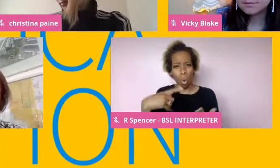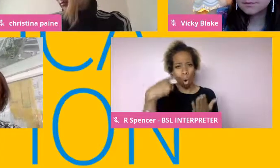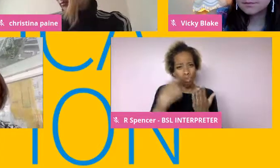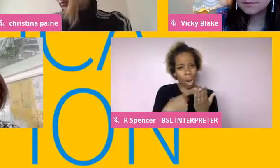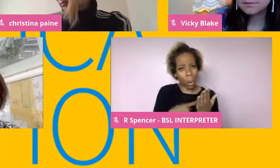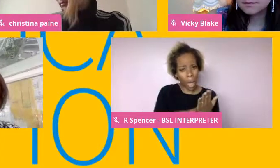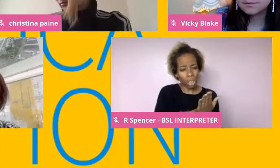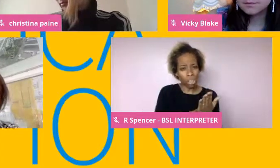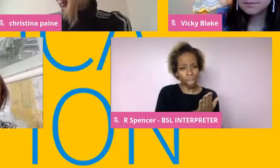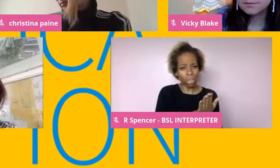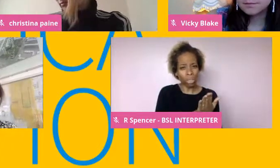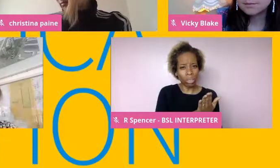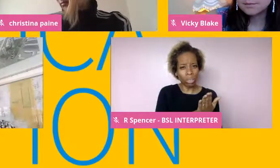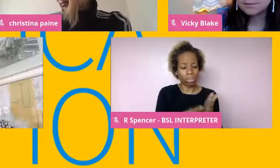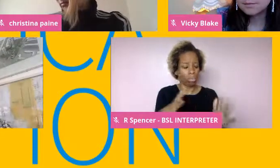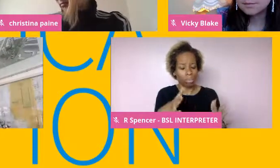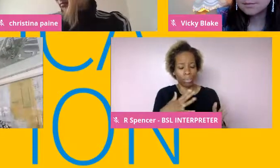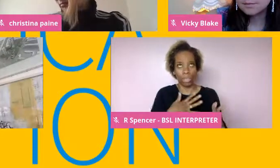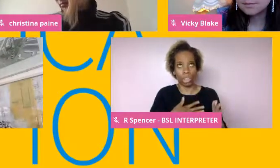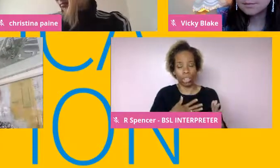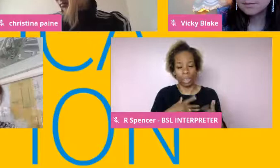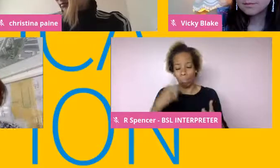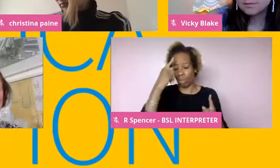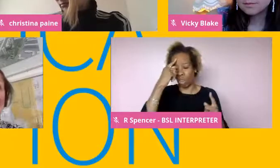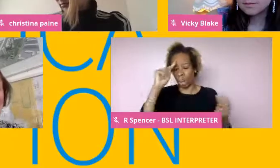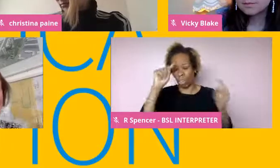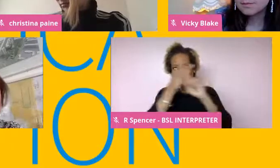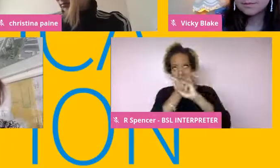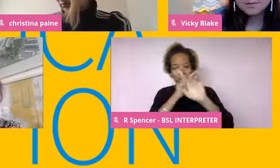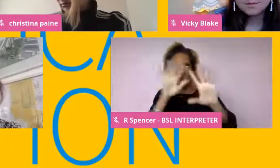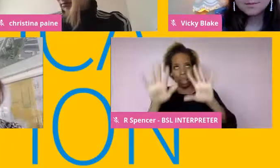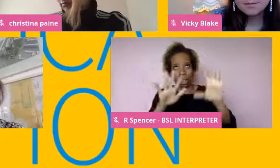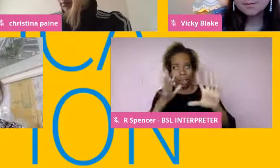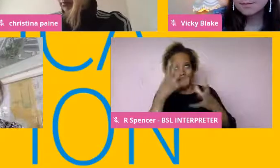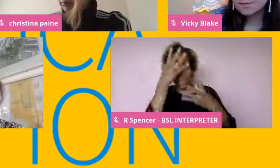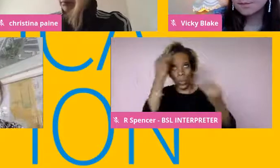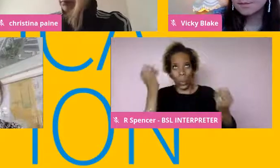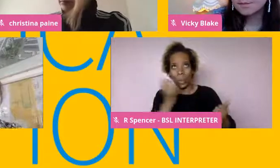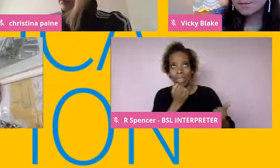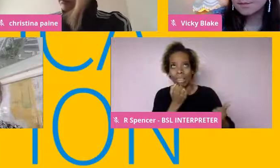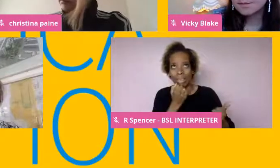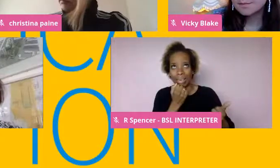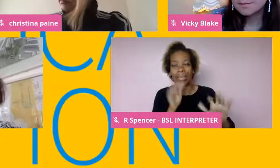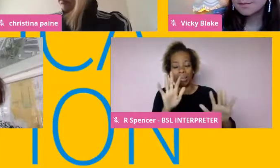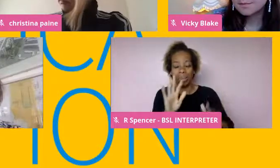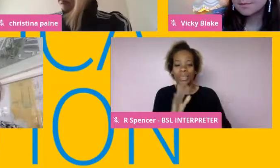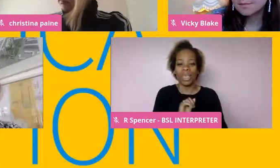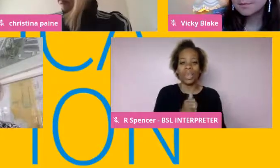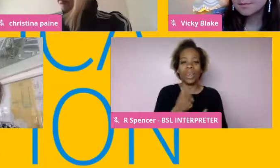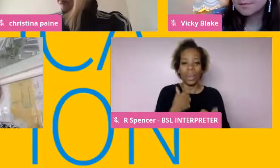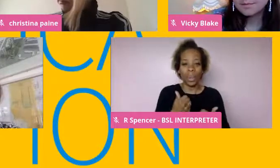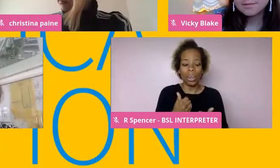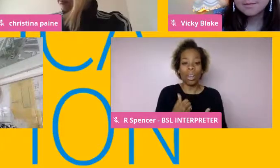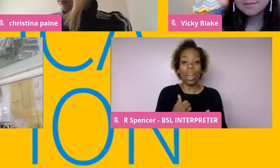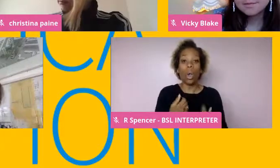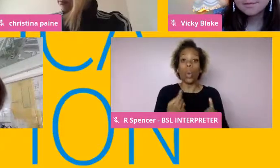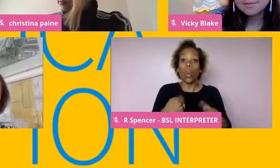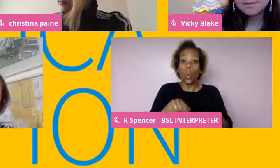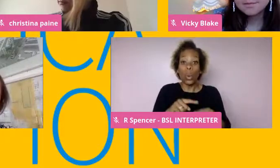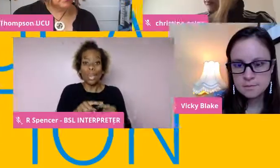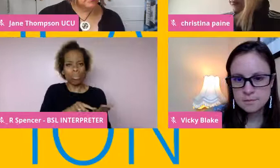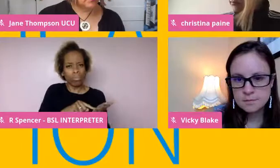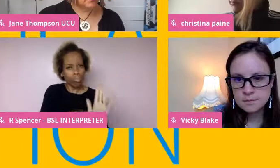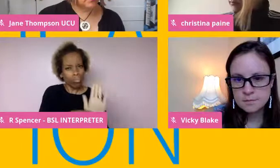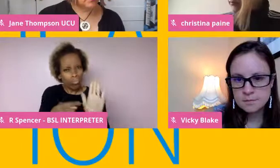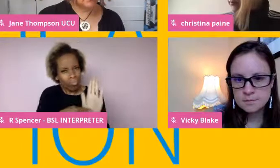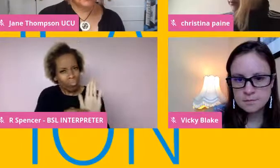sorry, my brain is fried when I'm trying to think of the dates, have been ways in which we've pushed back, because at the